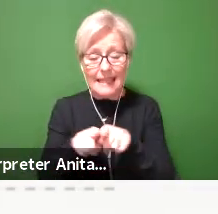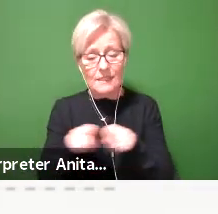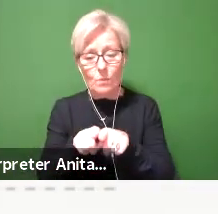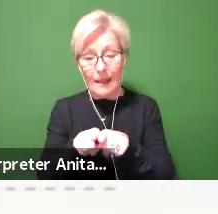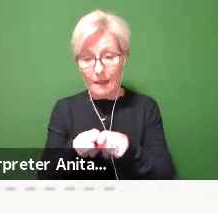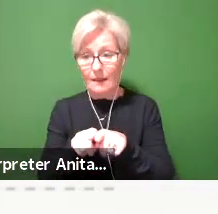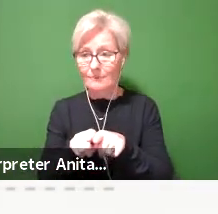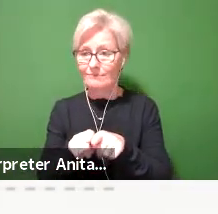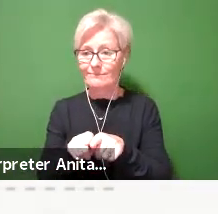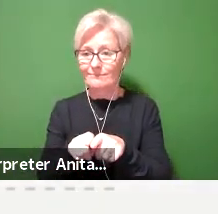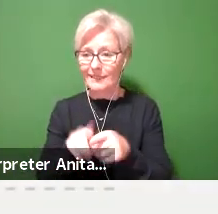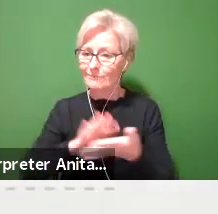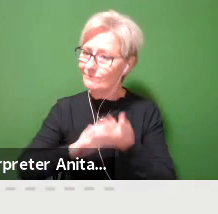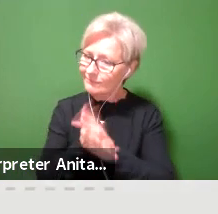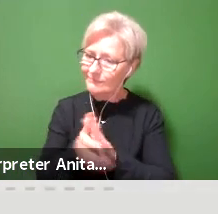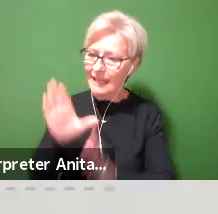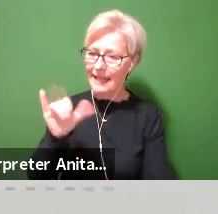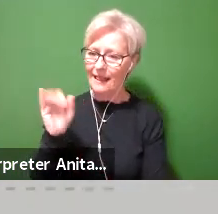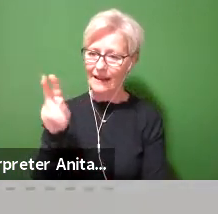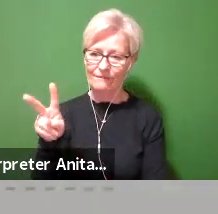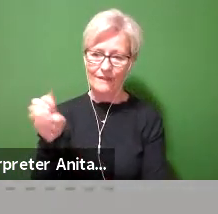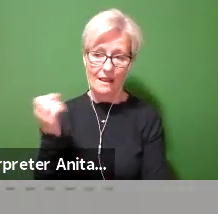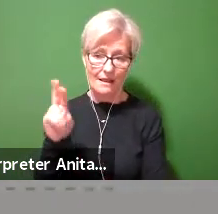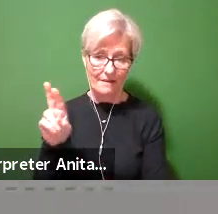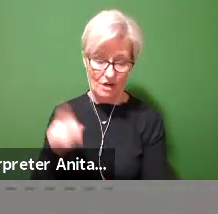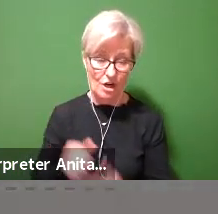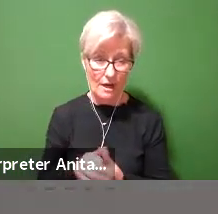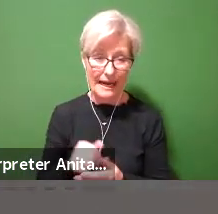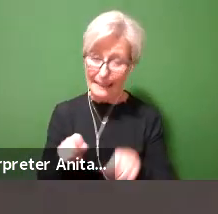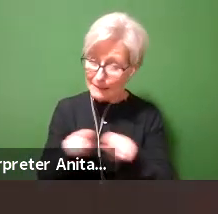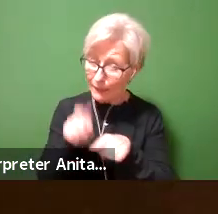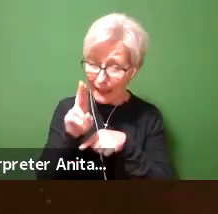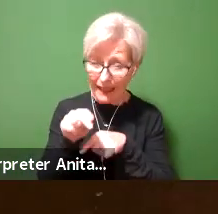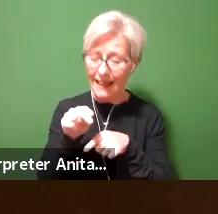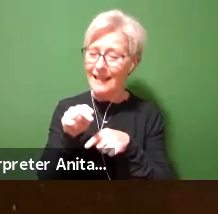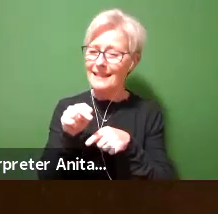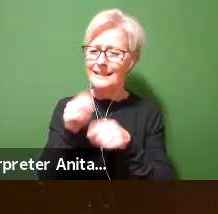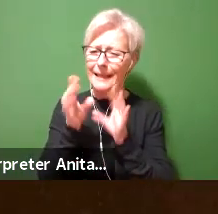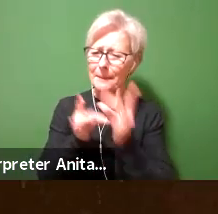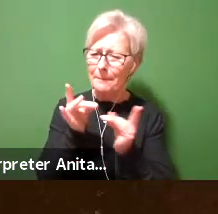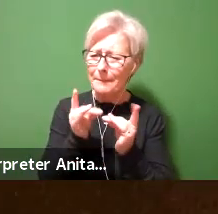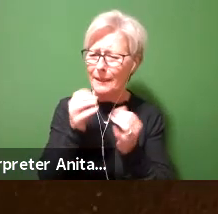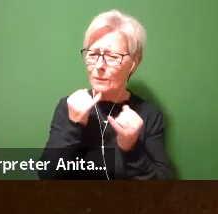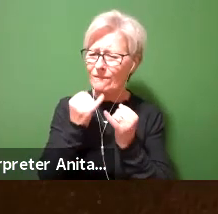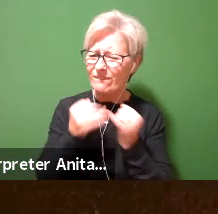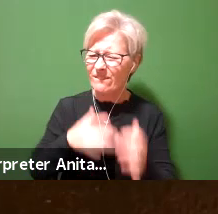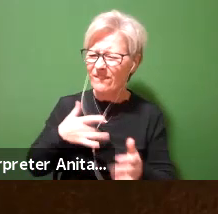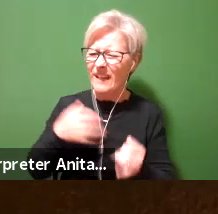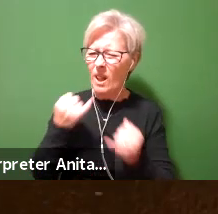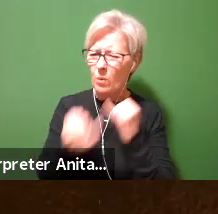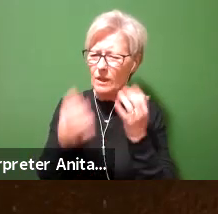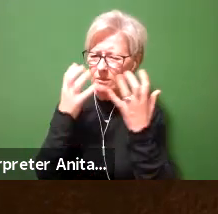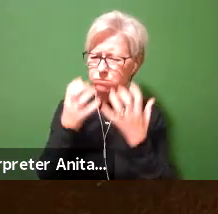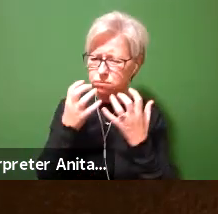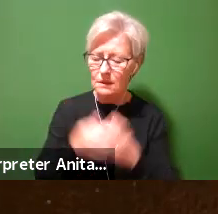too, alcohol is a depressant, which will make you feel worse about everything. Also remember that there's lots of calories in